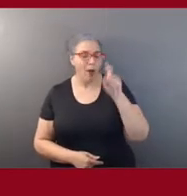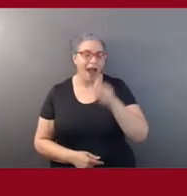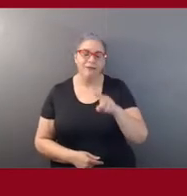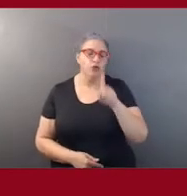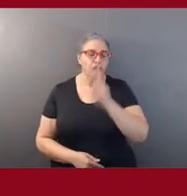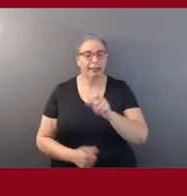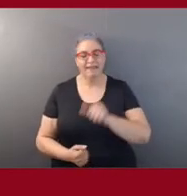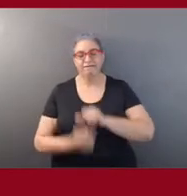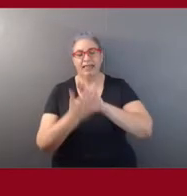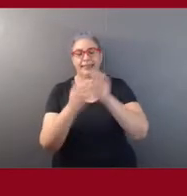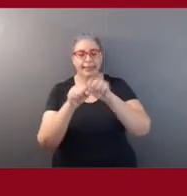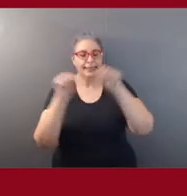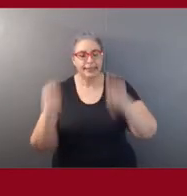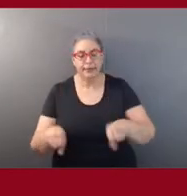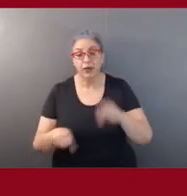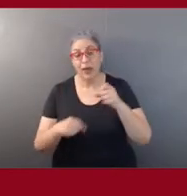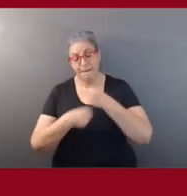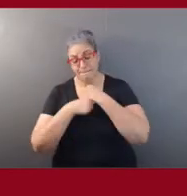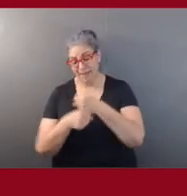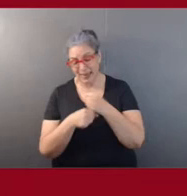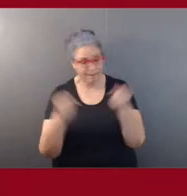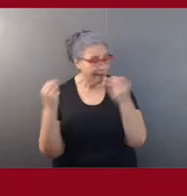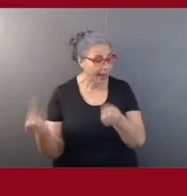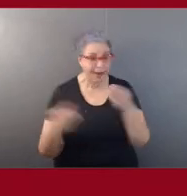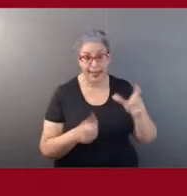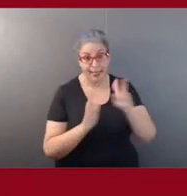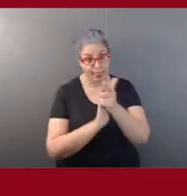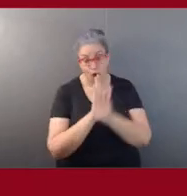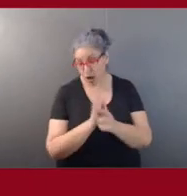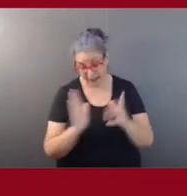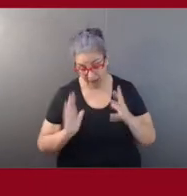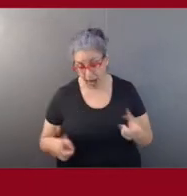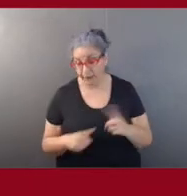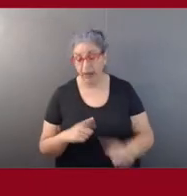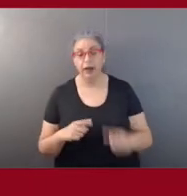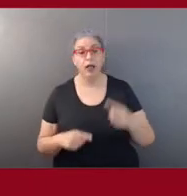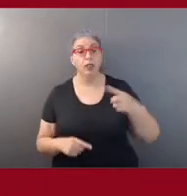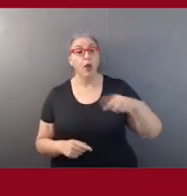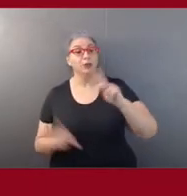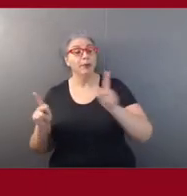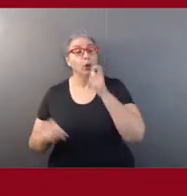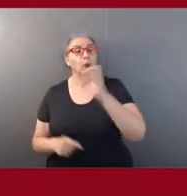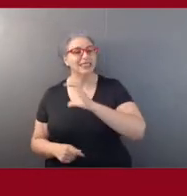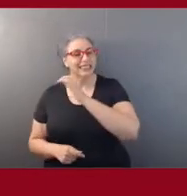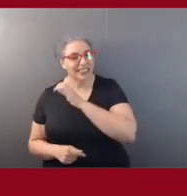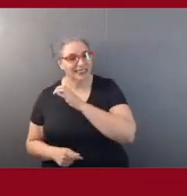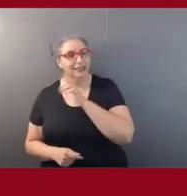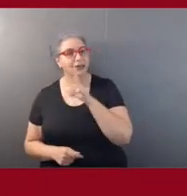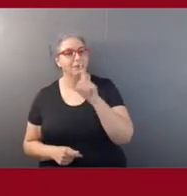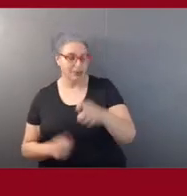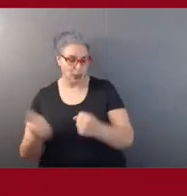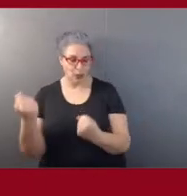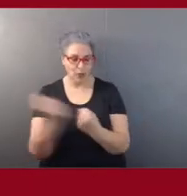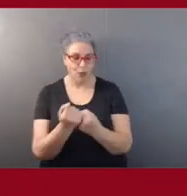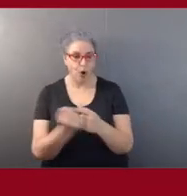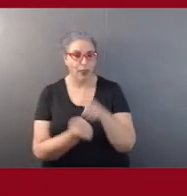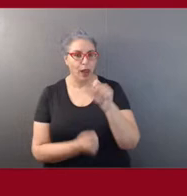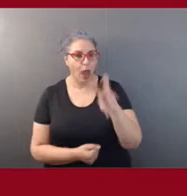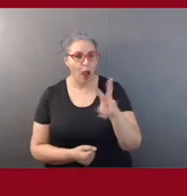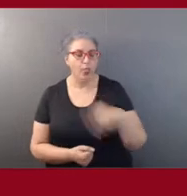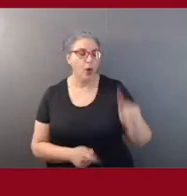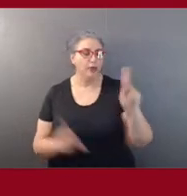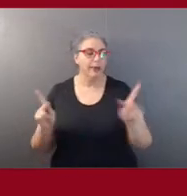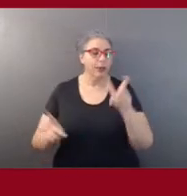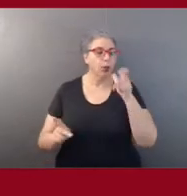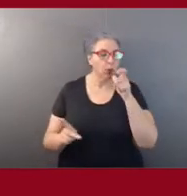many laws as you want. The mm-hmm. citizens have to uphold it. The people who are in charge of upholding the laws like have to be able